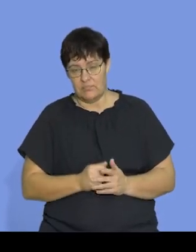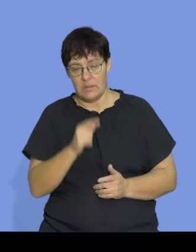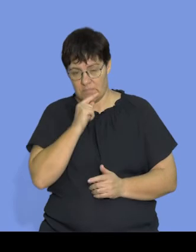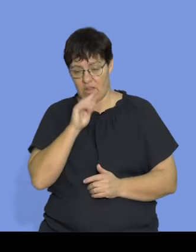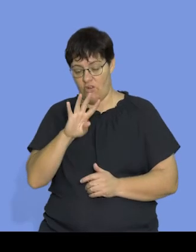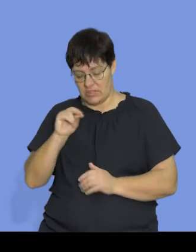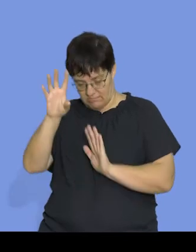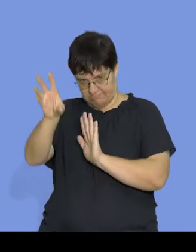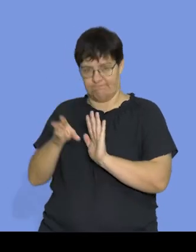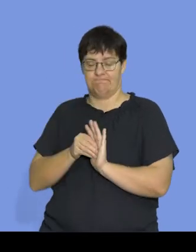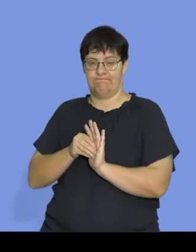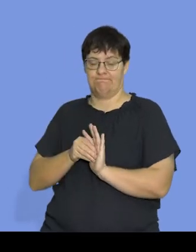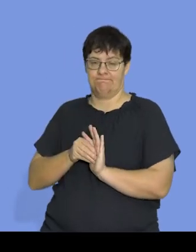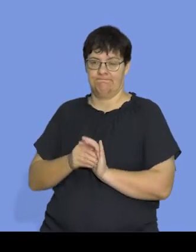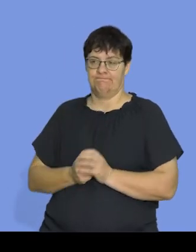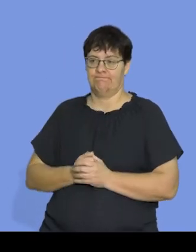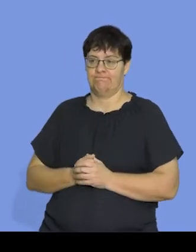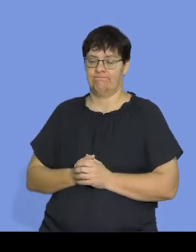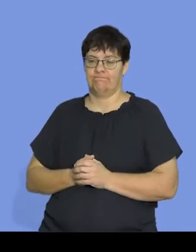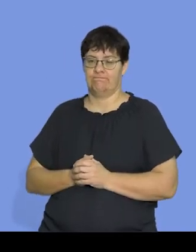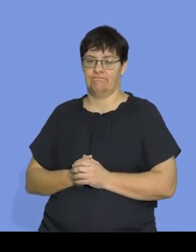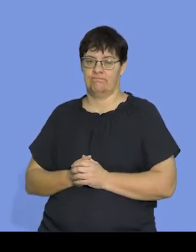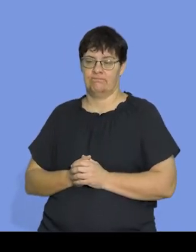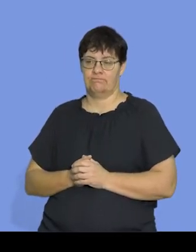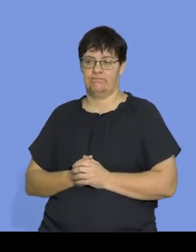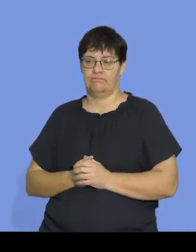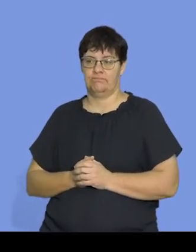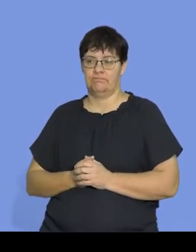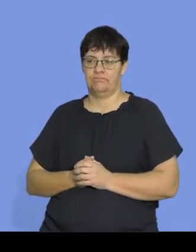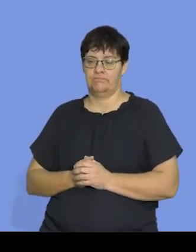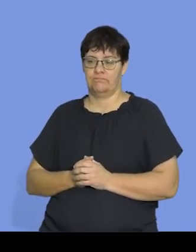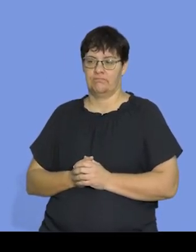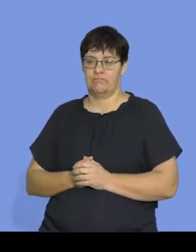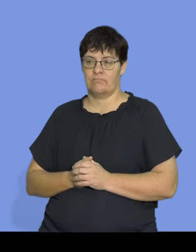of energy absorbed, okay? So the energy